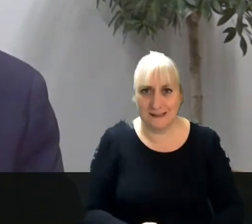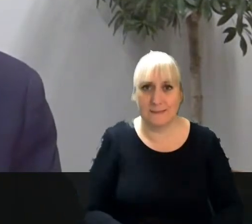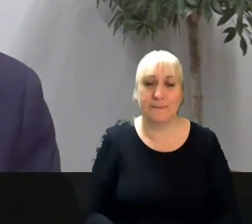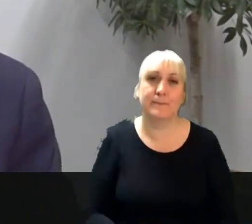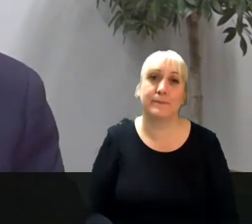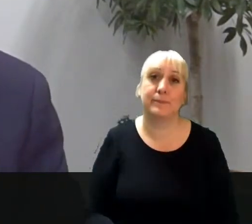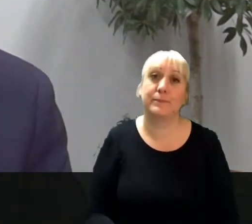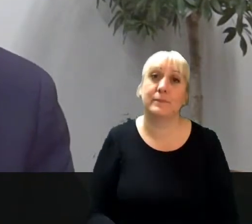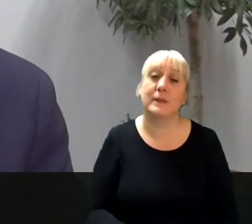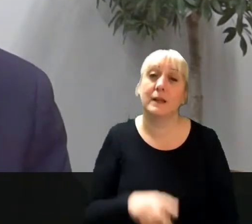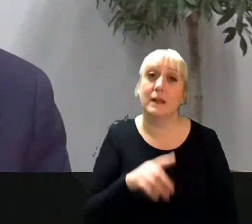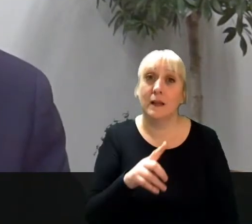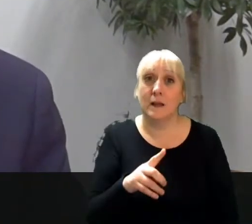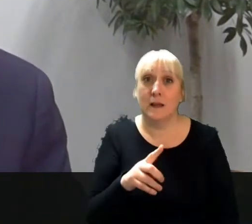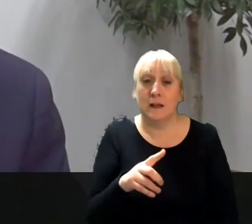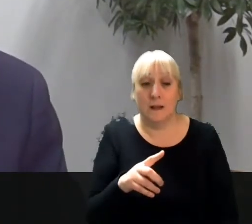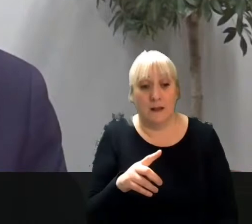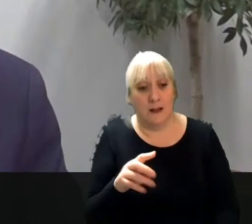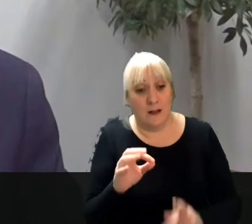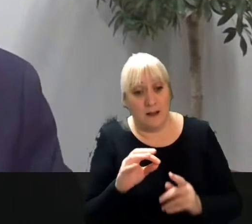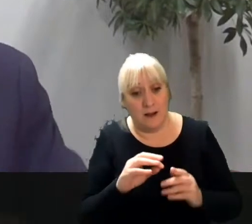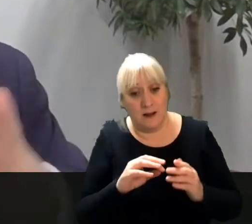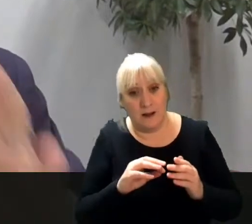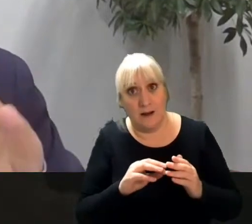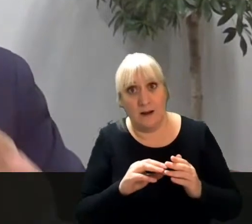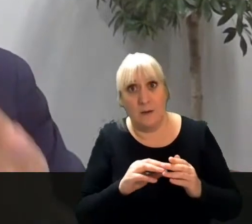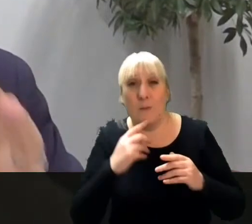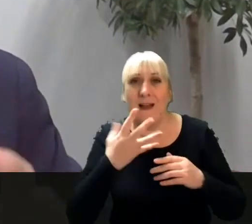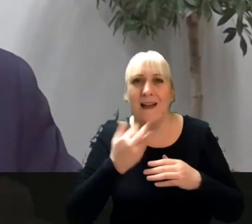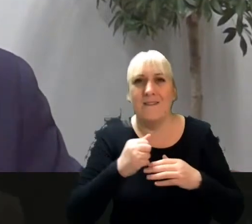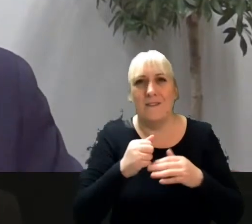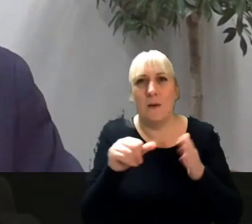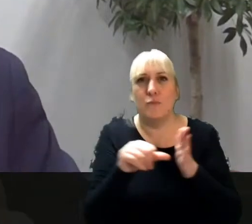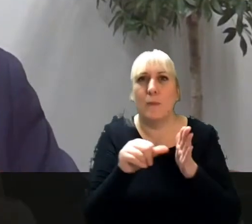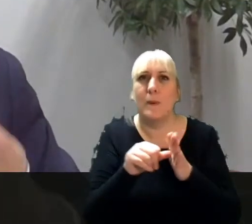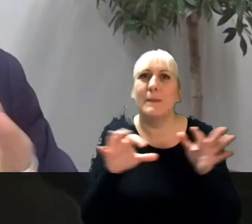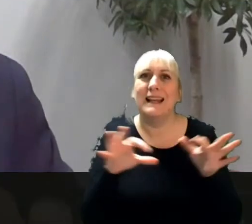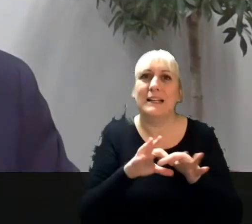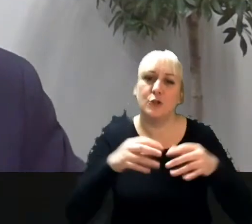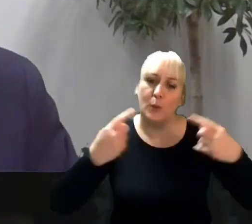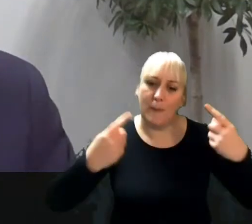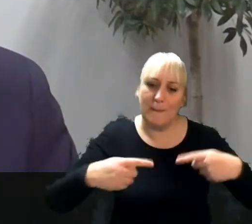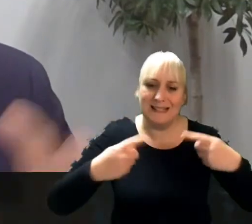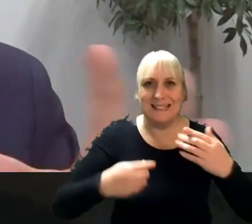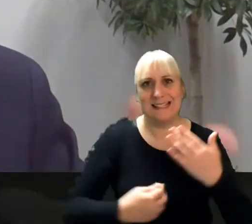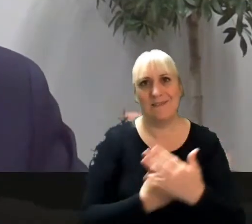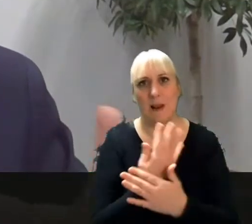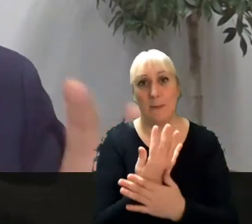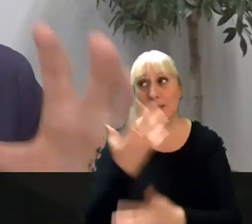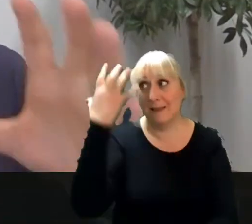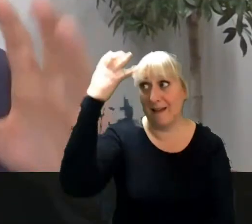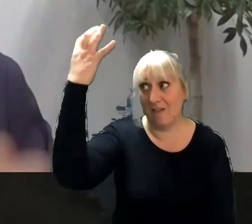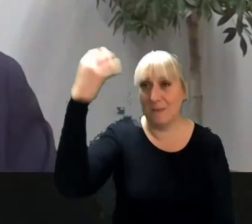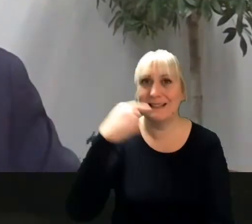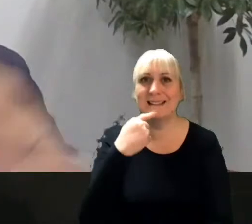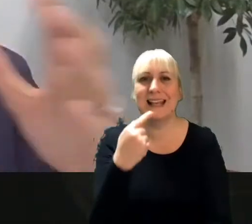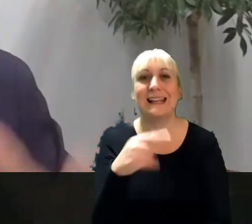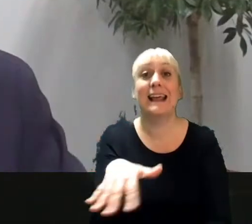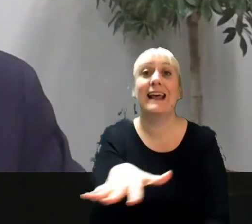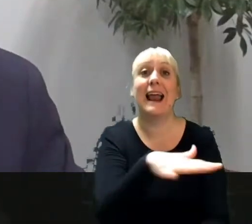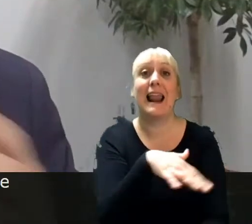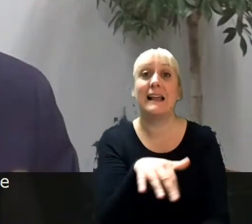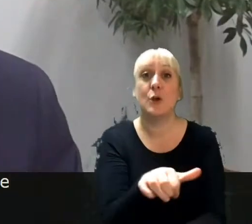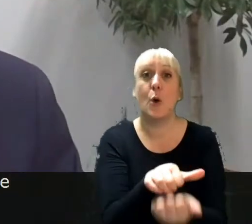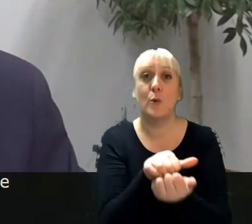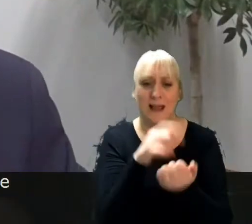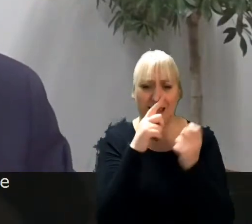planning process. There's something called permitted development. The government is saying that it's possible for a landowner to change the use